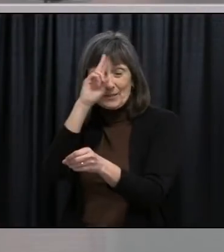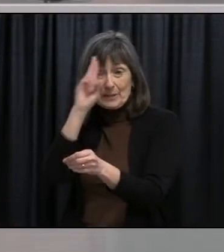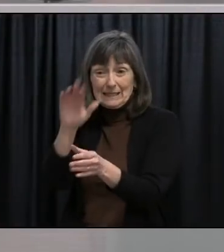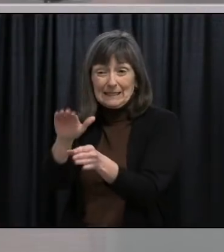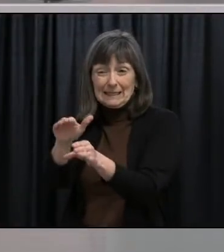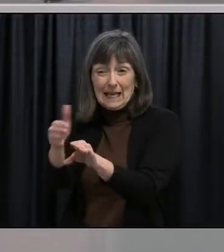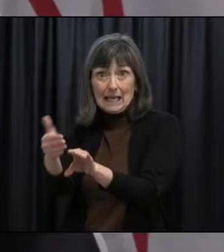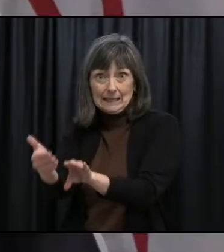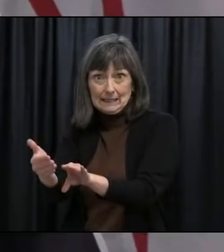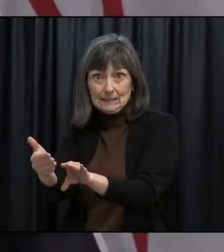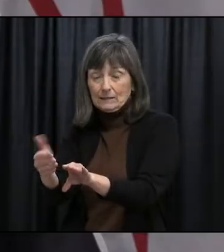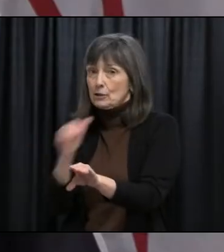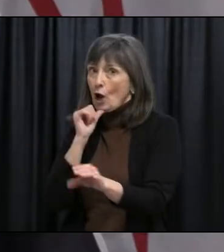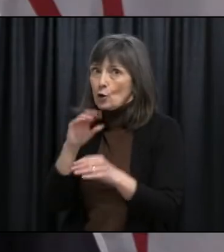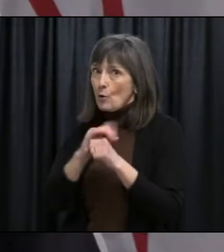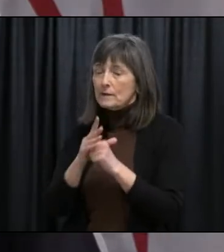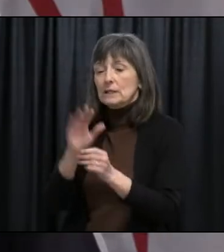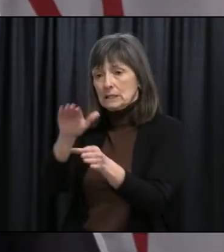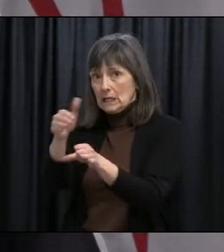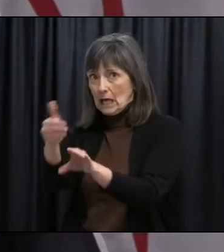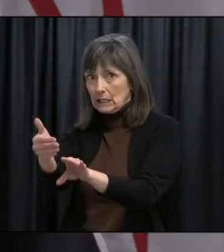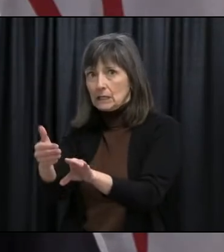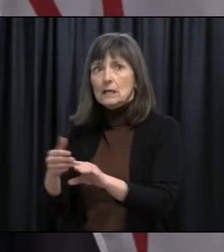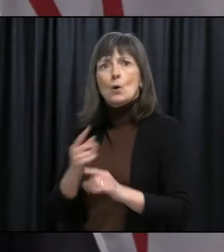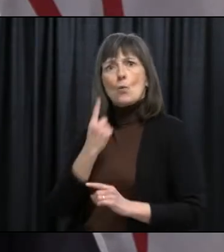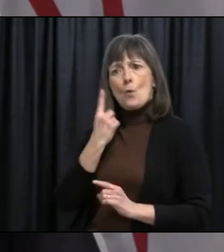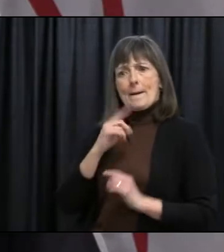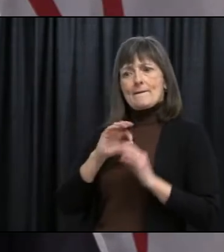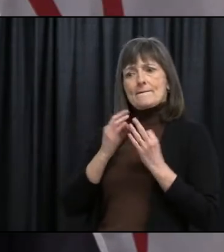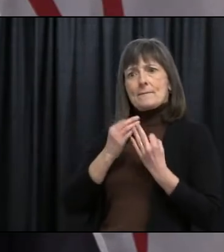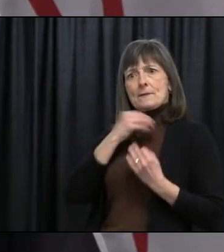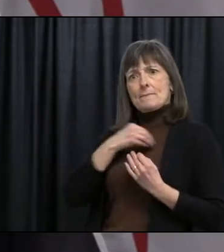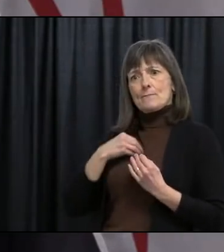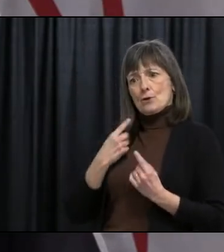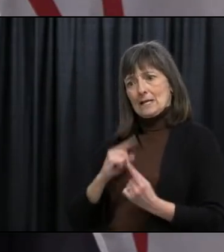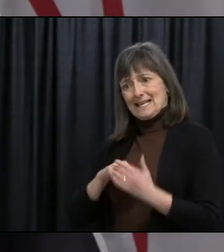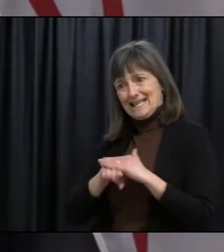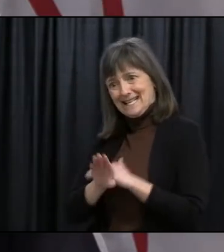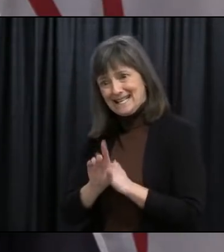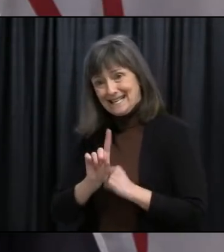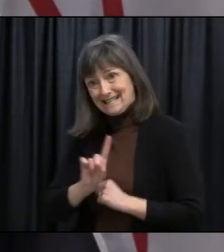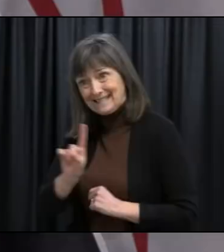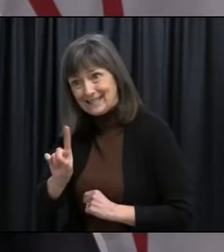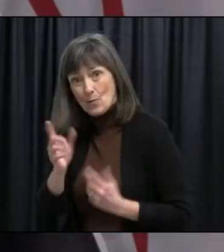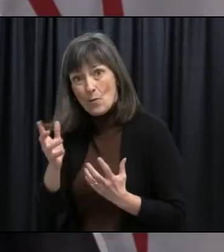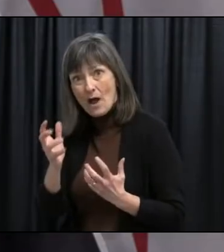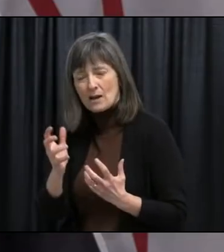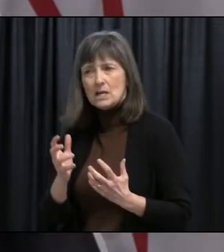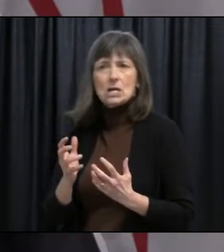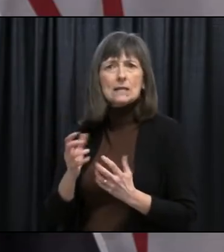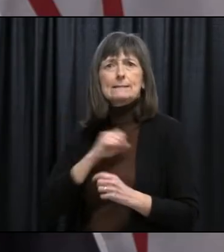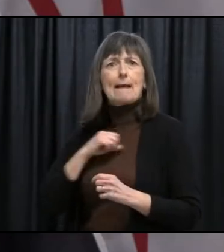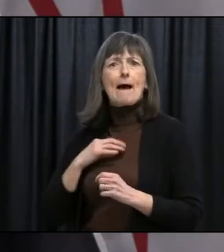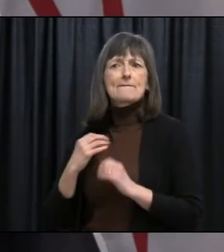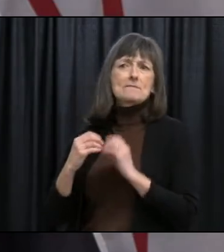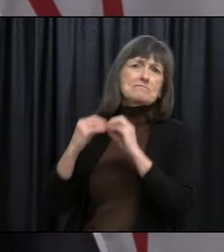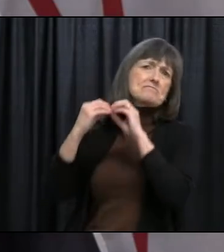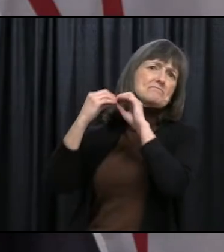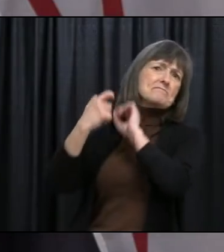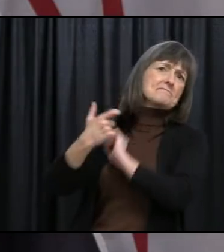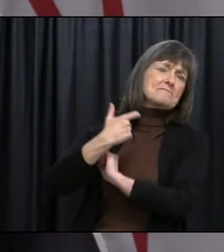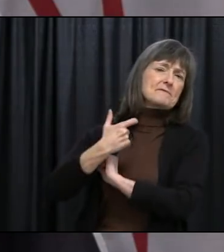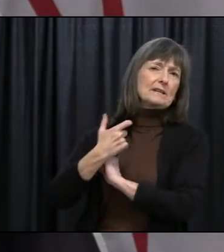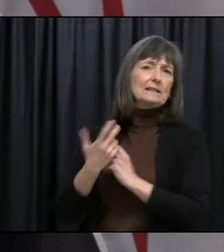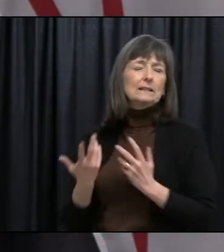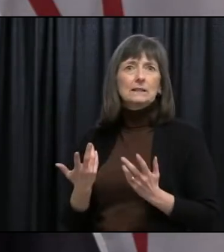please? So my understanding, and I didn't put in any restrictions with regard to this, but it's my understanding